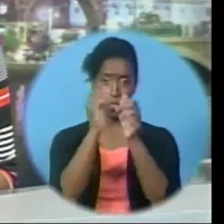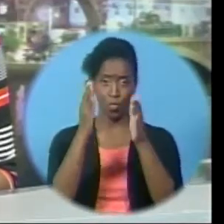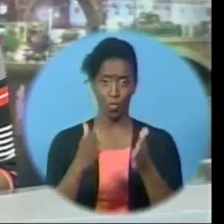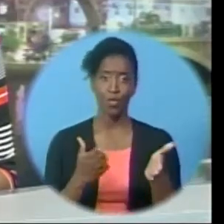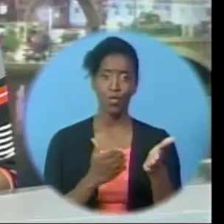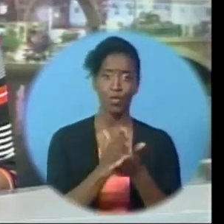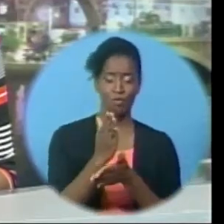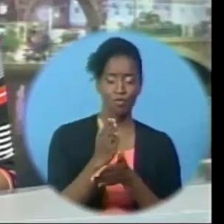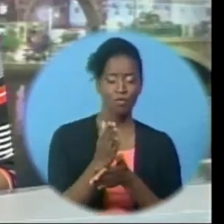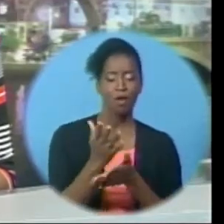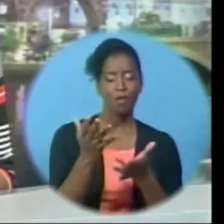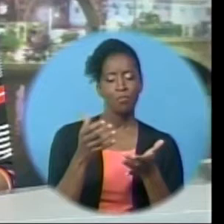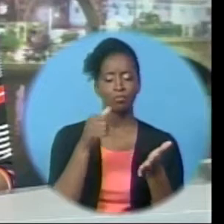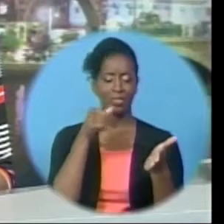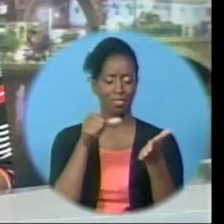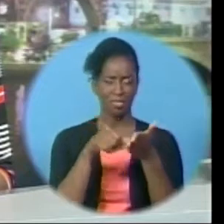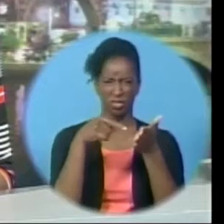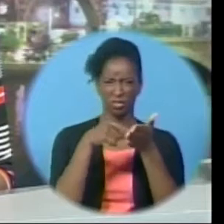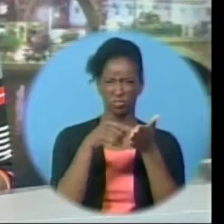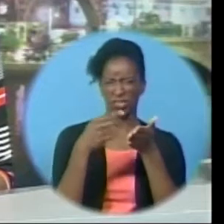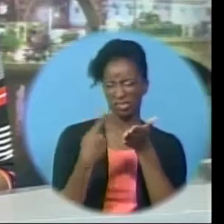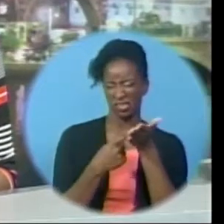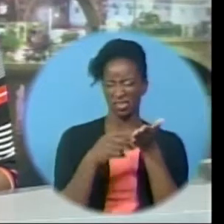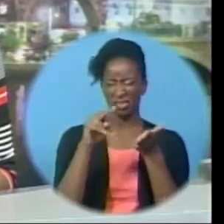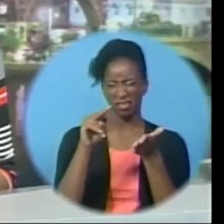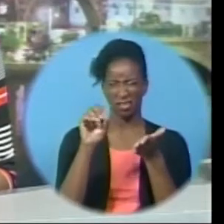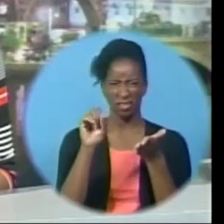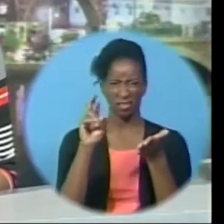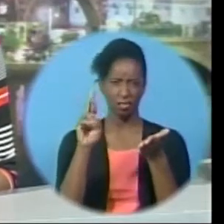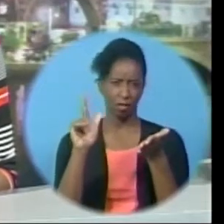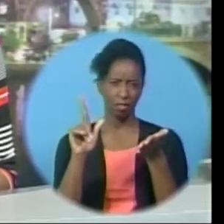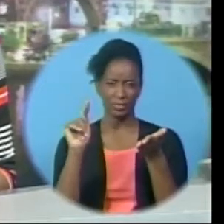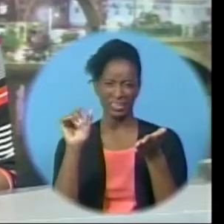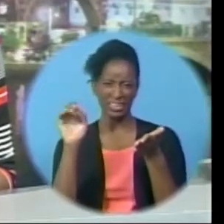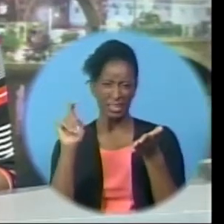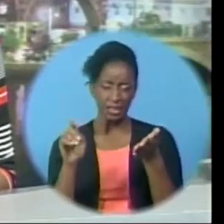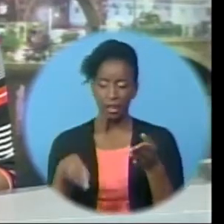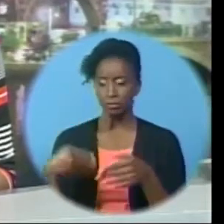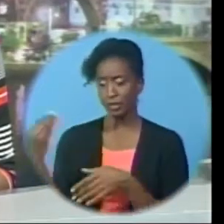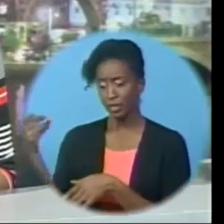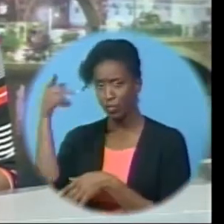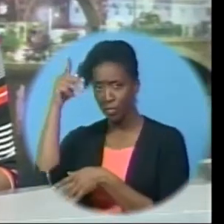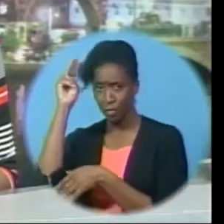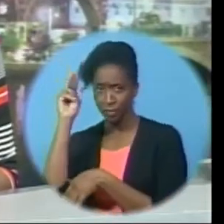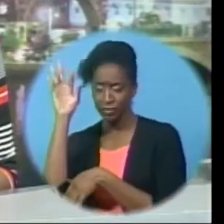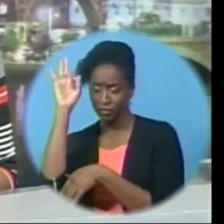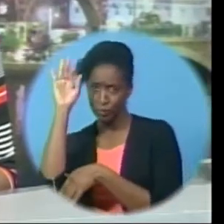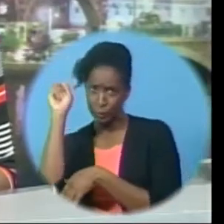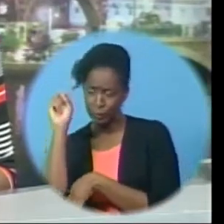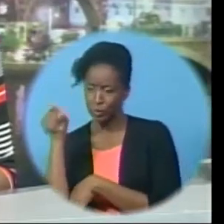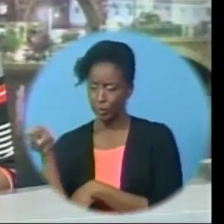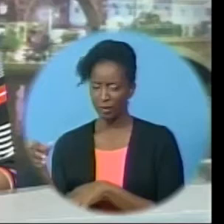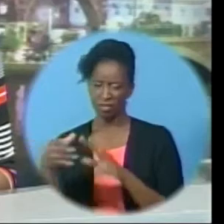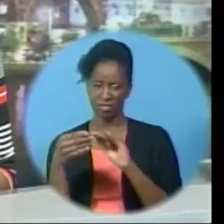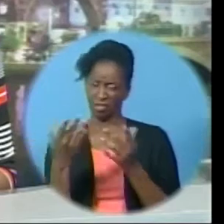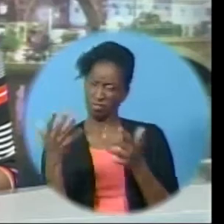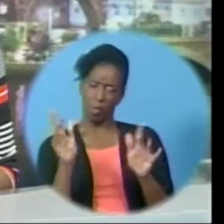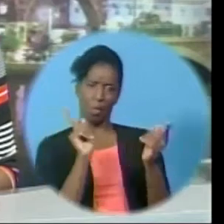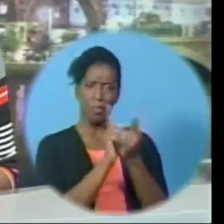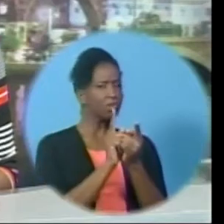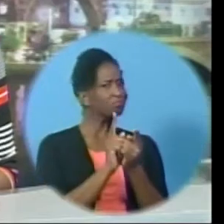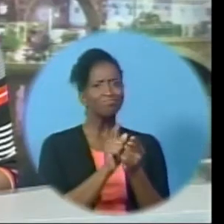he refused to meet with trade union leaders yesterday as they tried to present him with a letter outlining their concerns about the